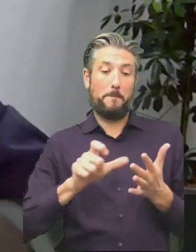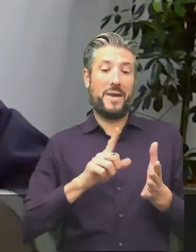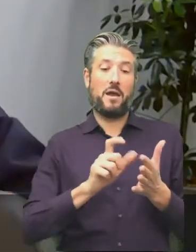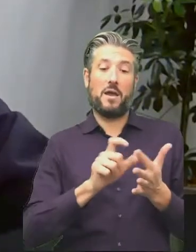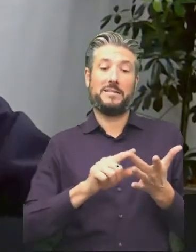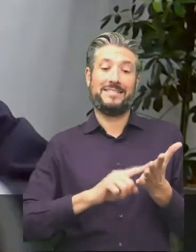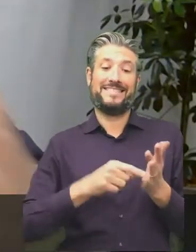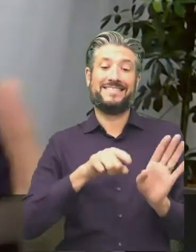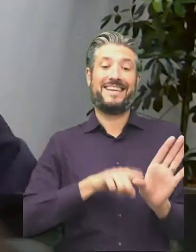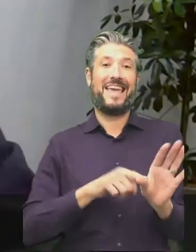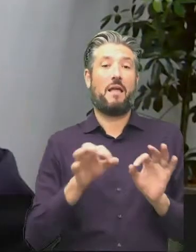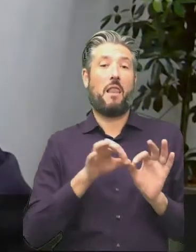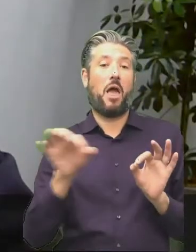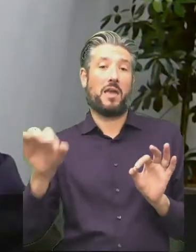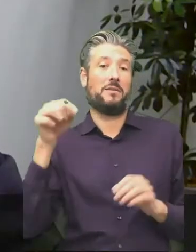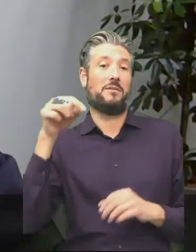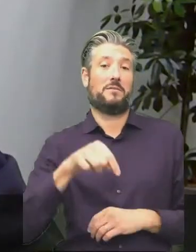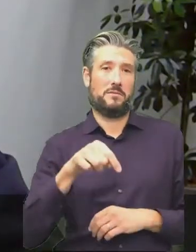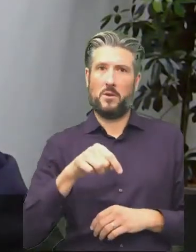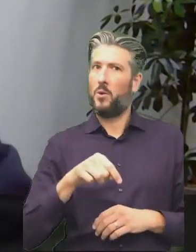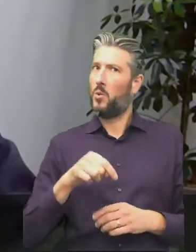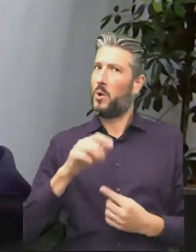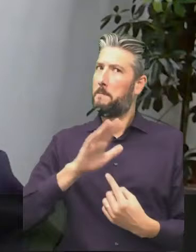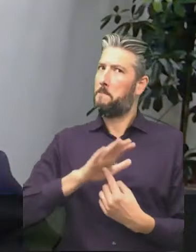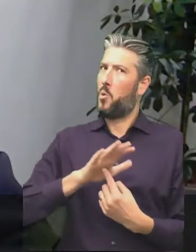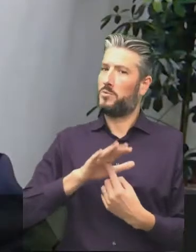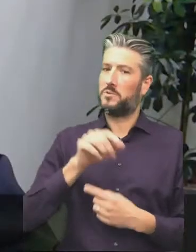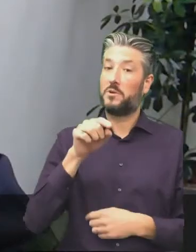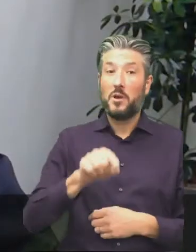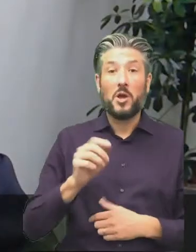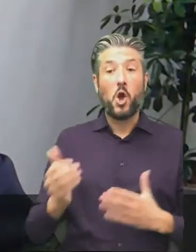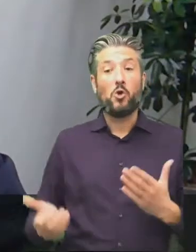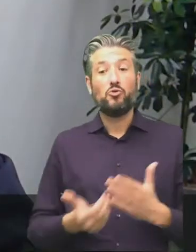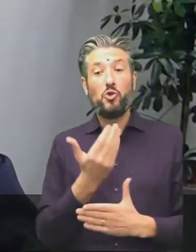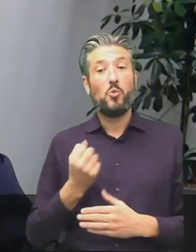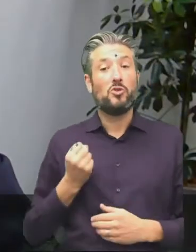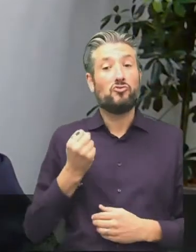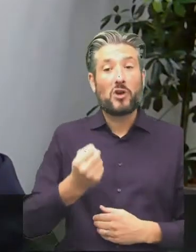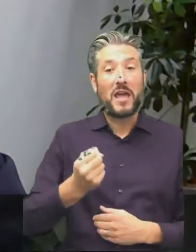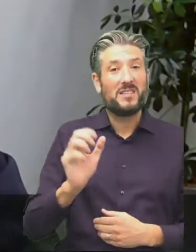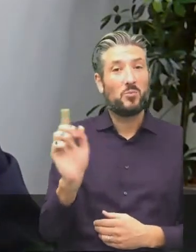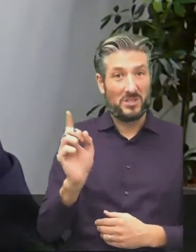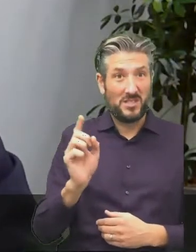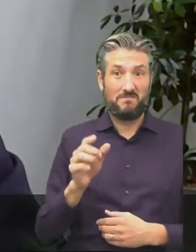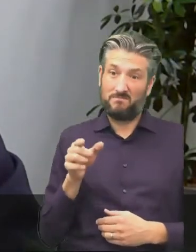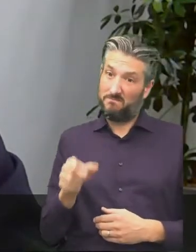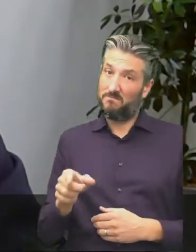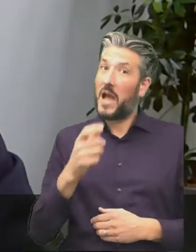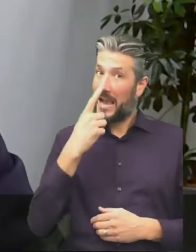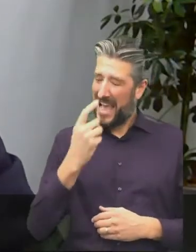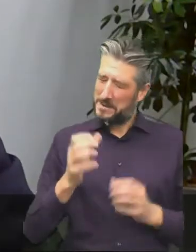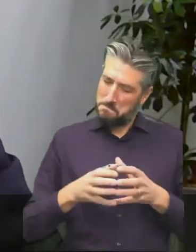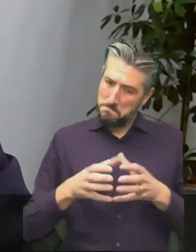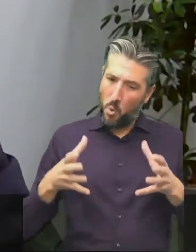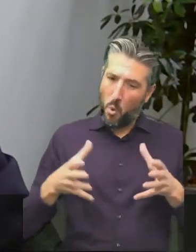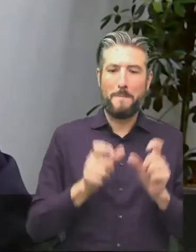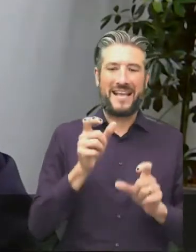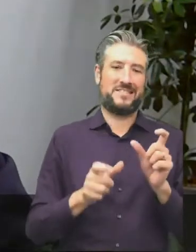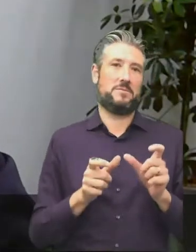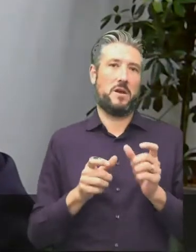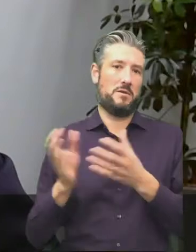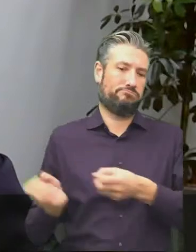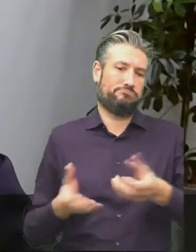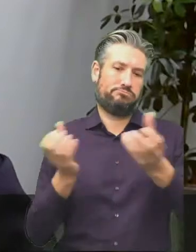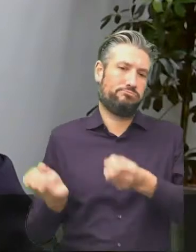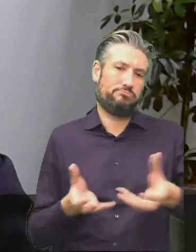new trains which we've ordered will lead to more passengers being able to use the Piccadilly line. And one of the things that I'm seeking